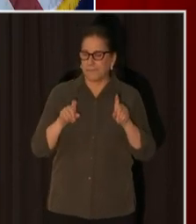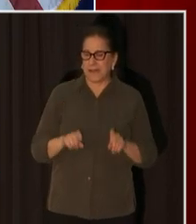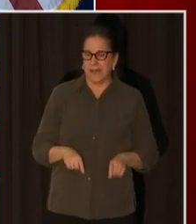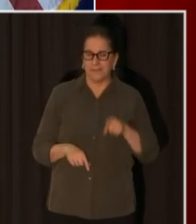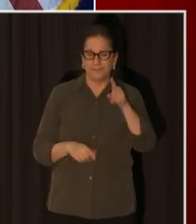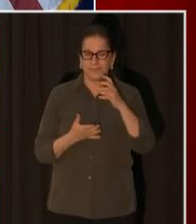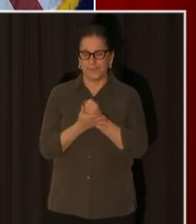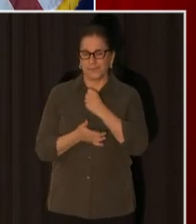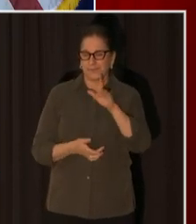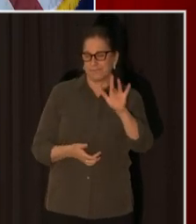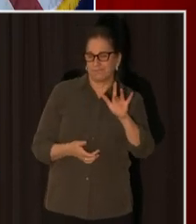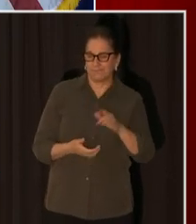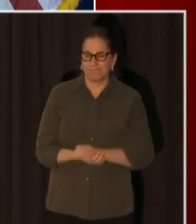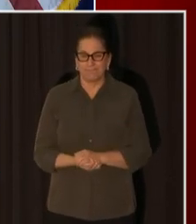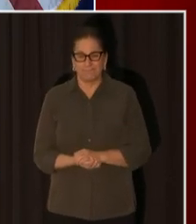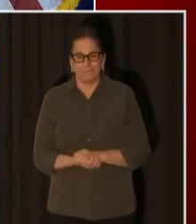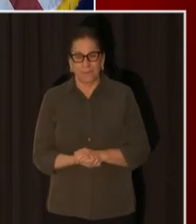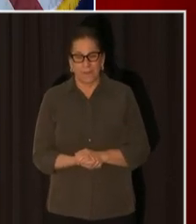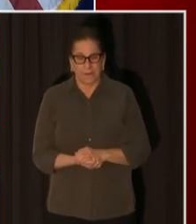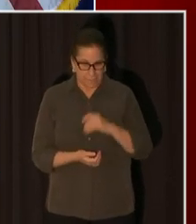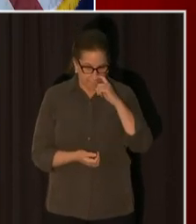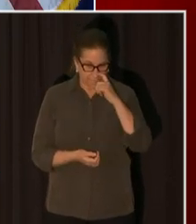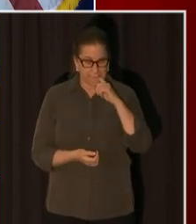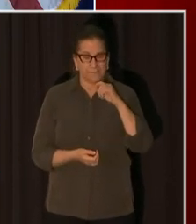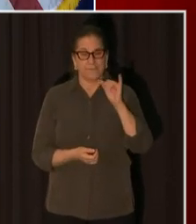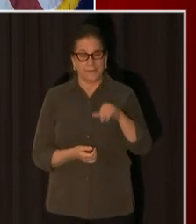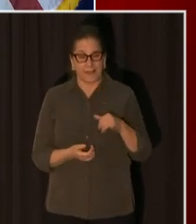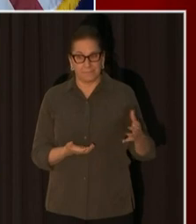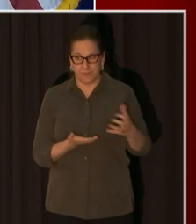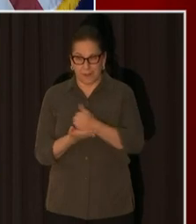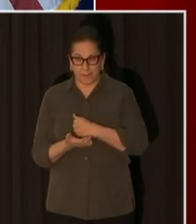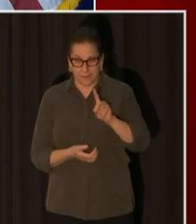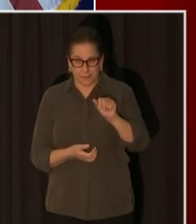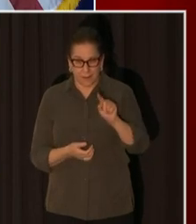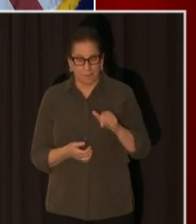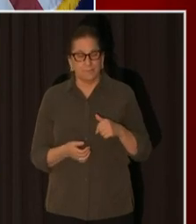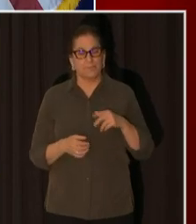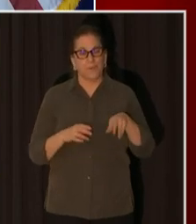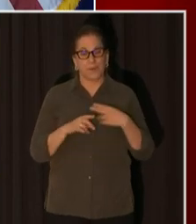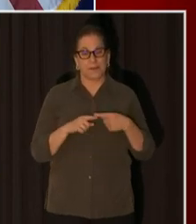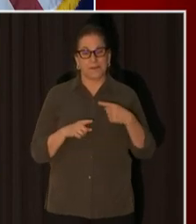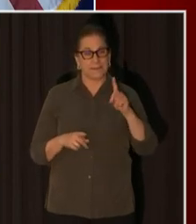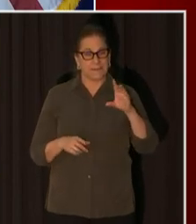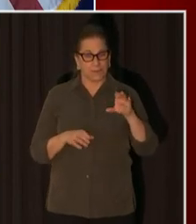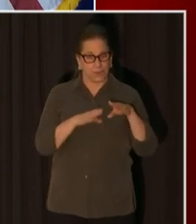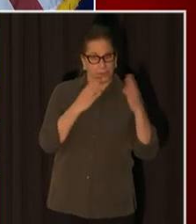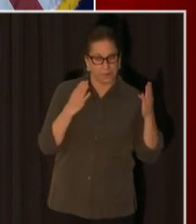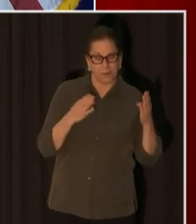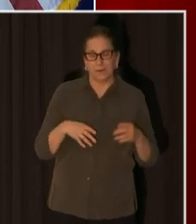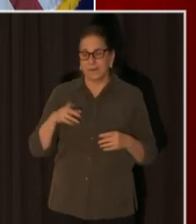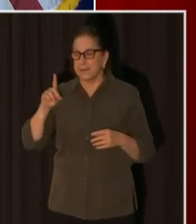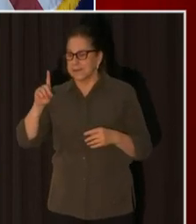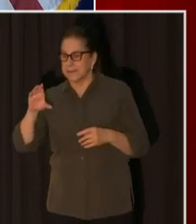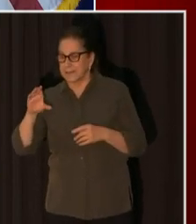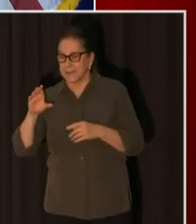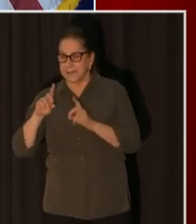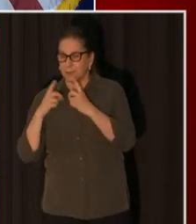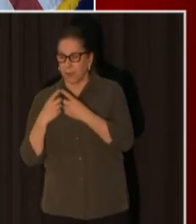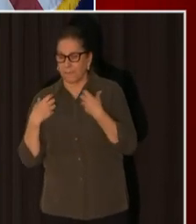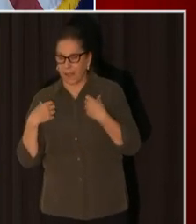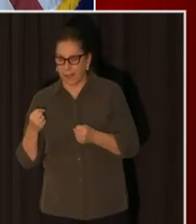the CDC guidance and the DC Health guidance gives us the green light to begin the phased